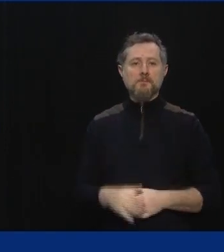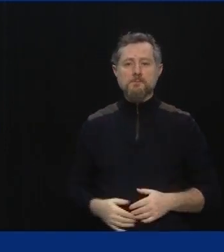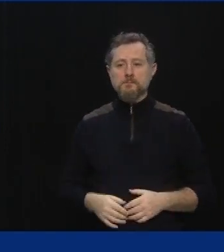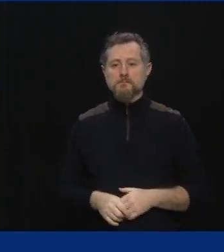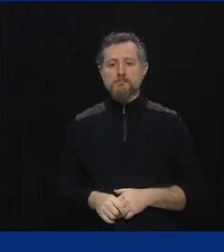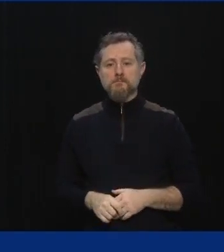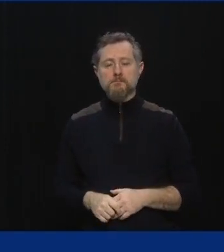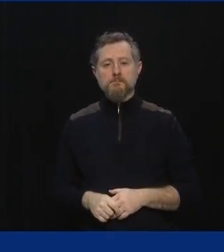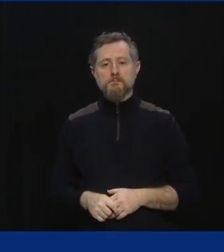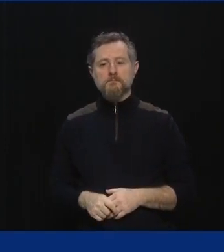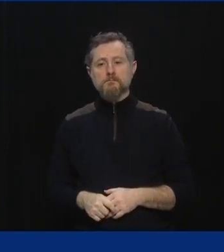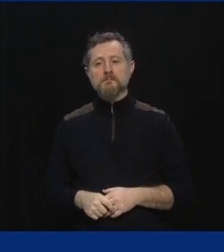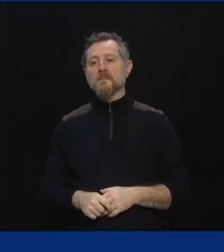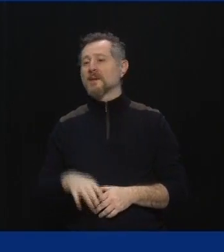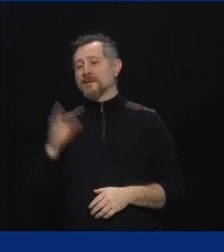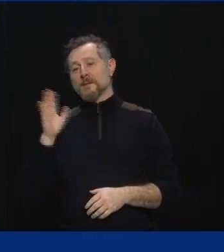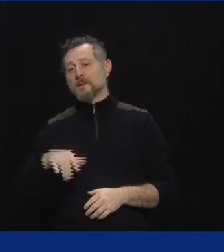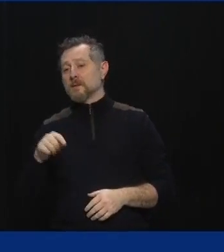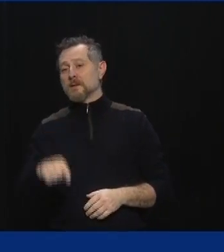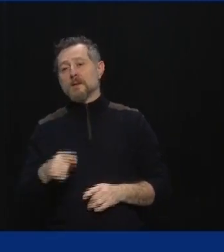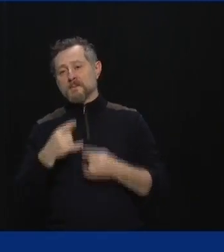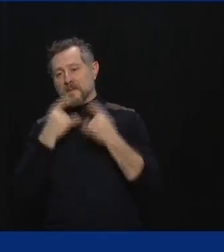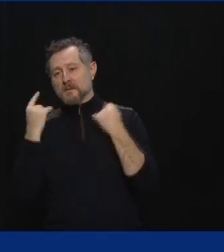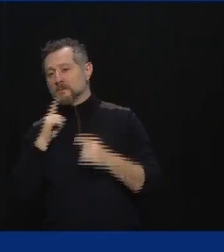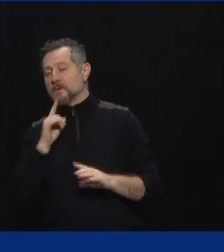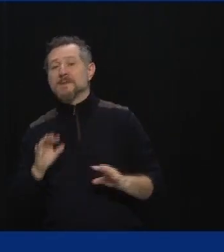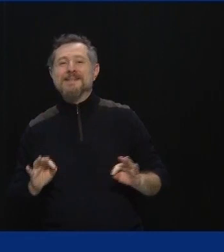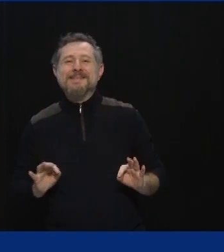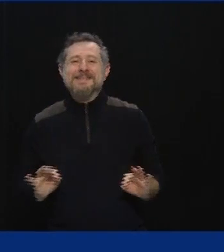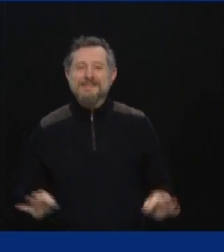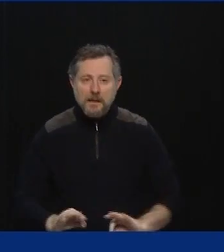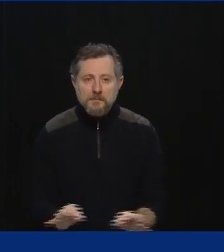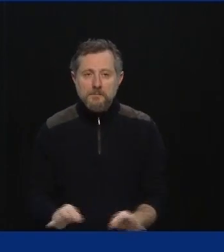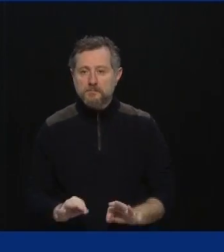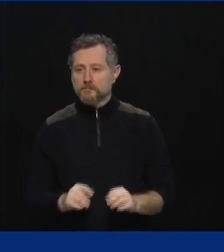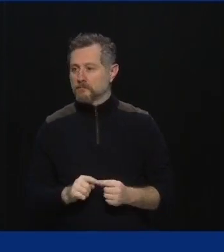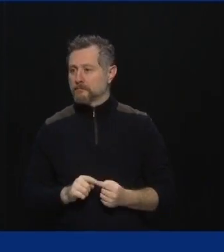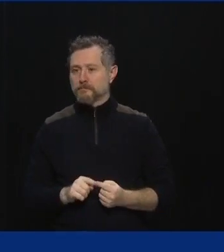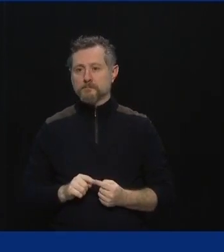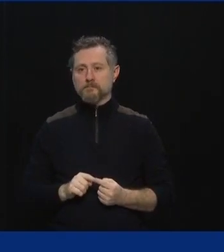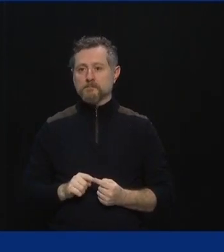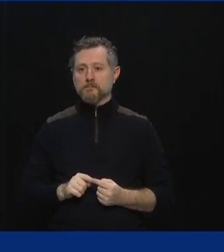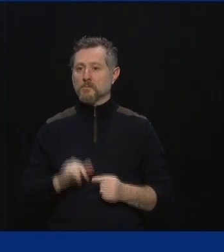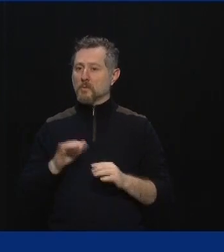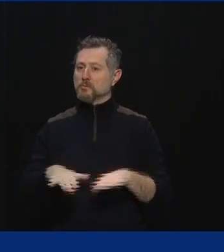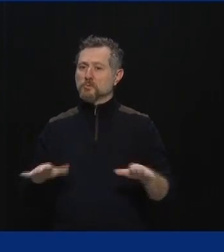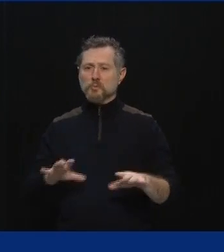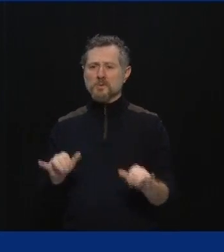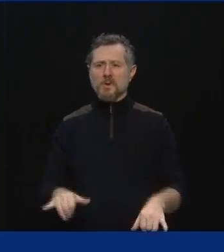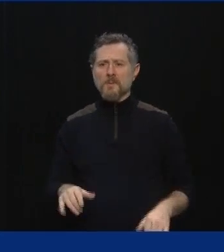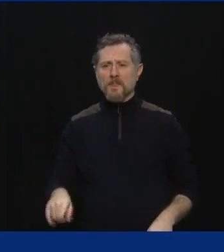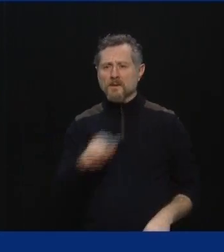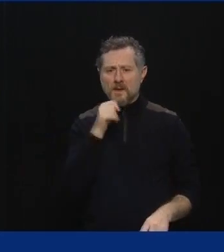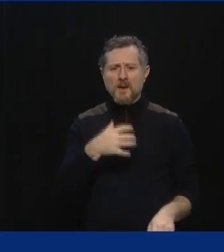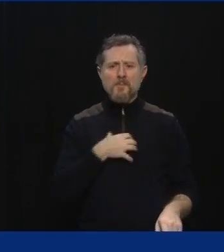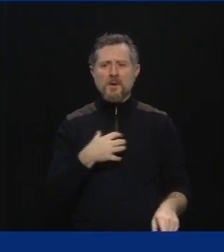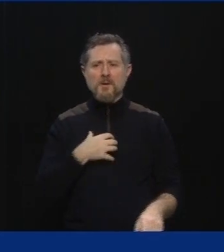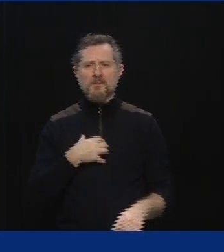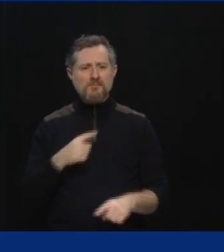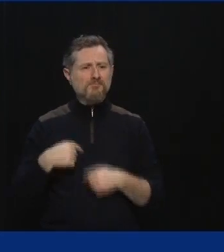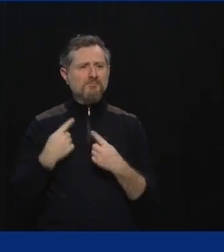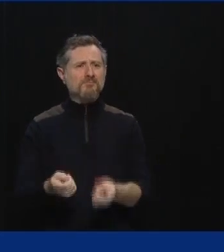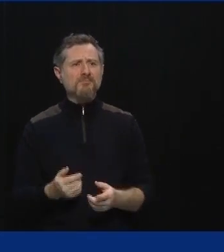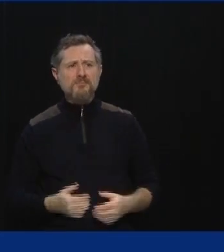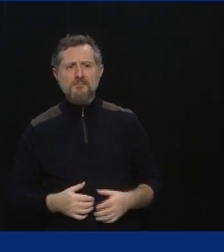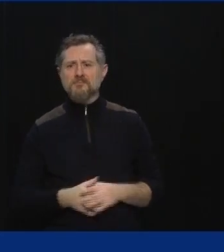is a very minor infringement. Children have been doing this without much complaint for many months. It